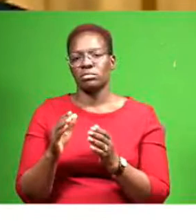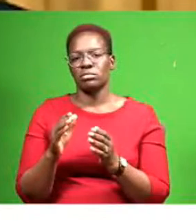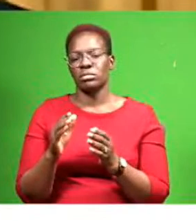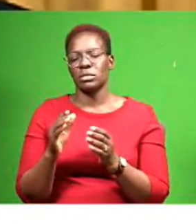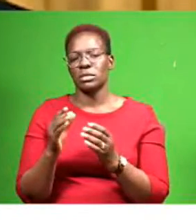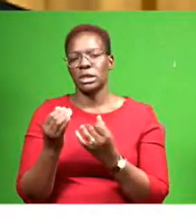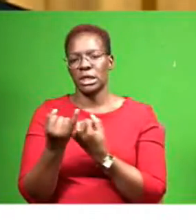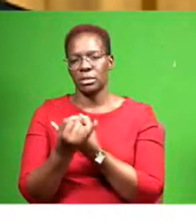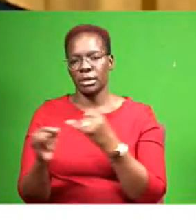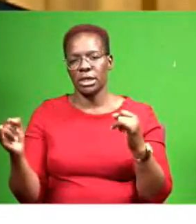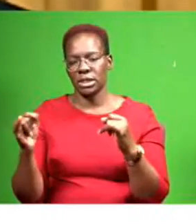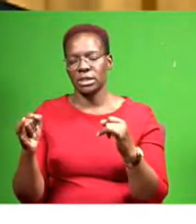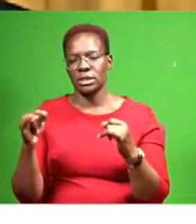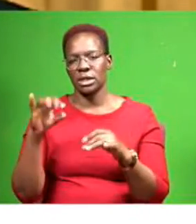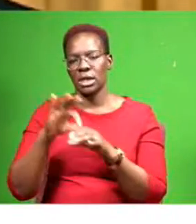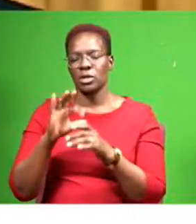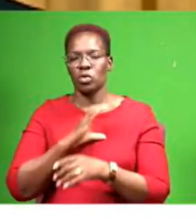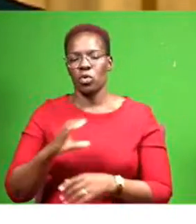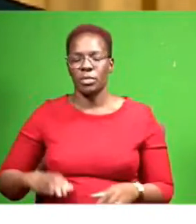commission.